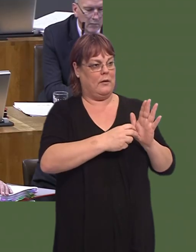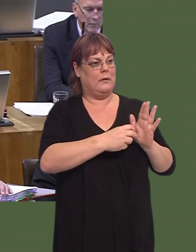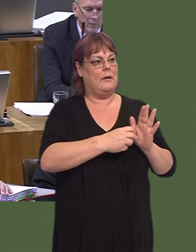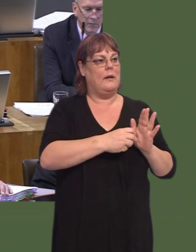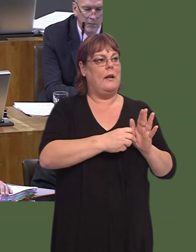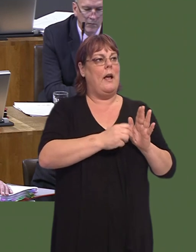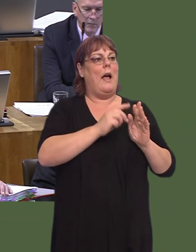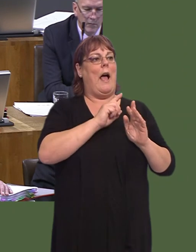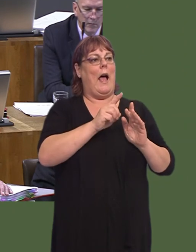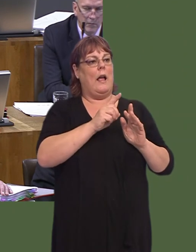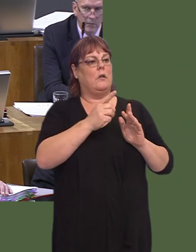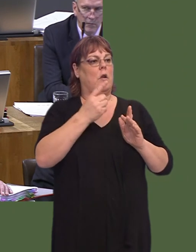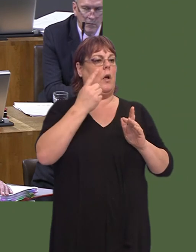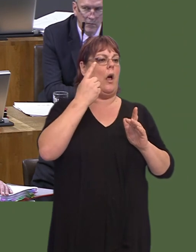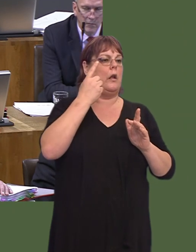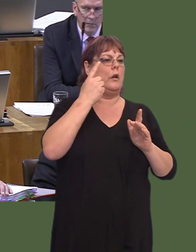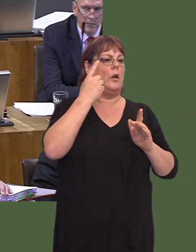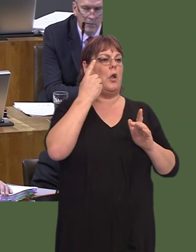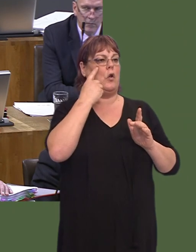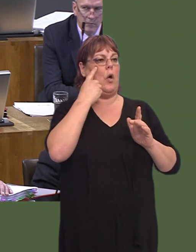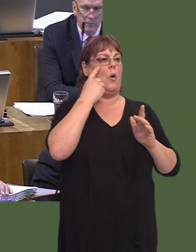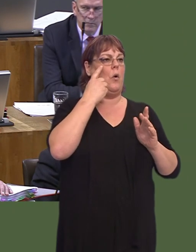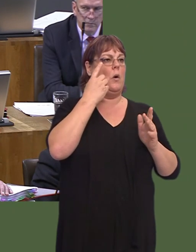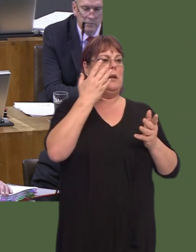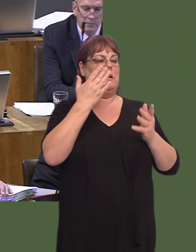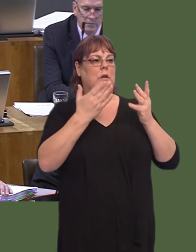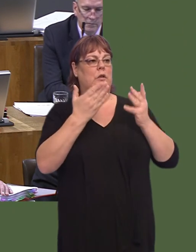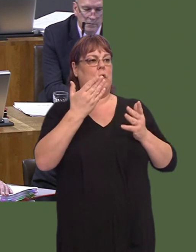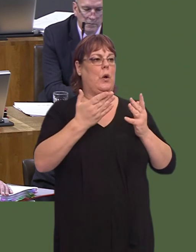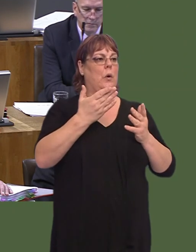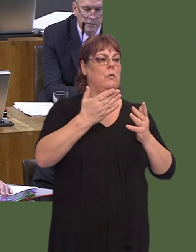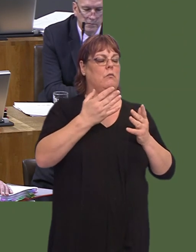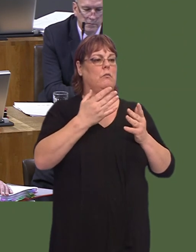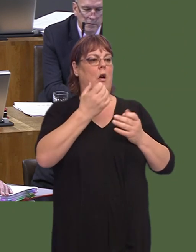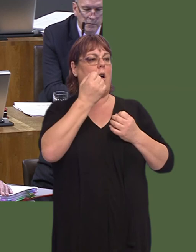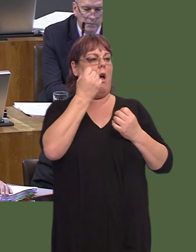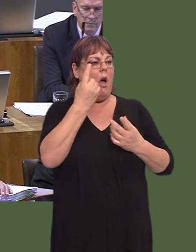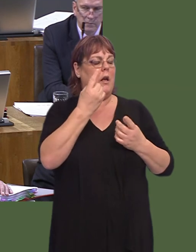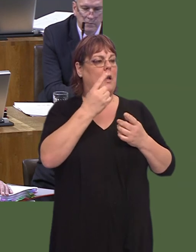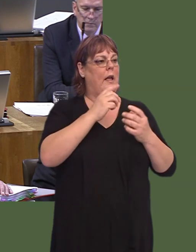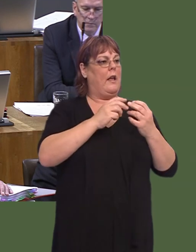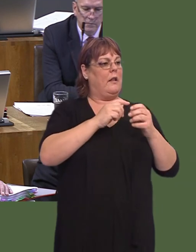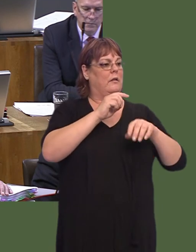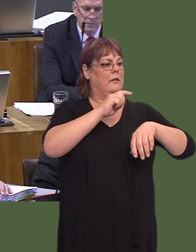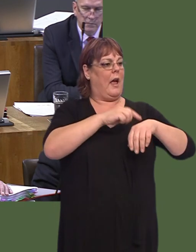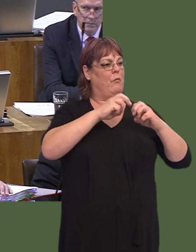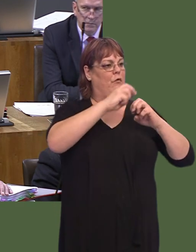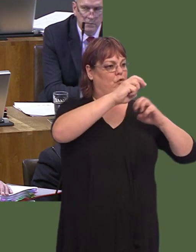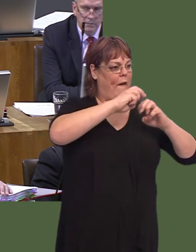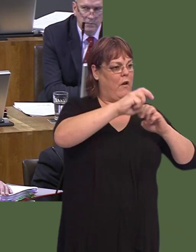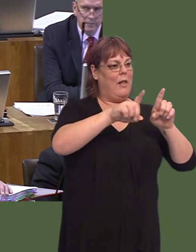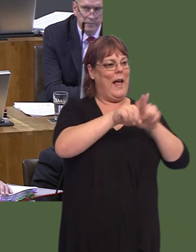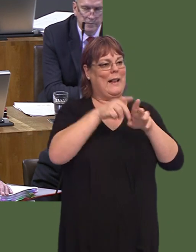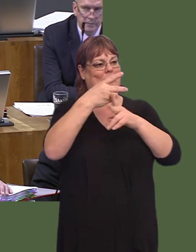period of employment, and to clearly delineate between travel and care time. We extended the register